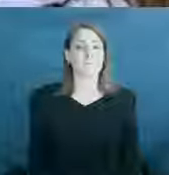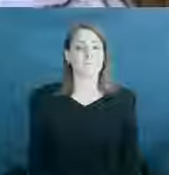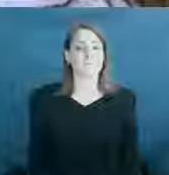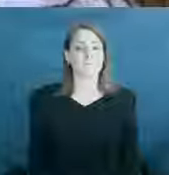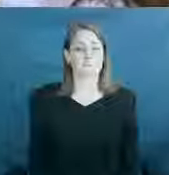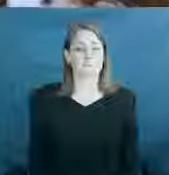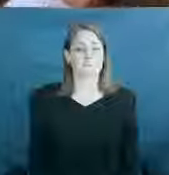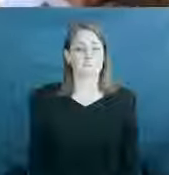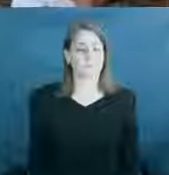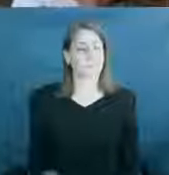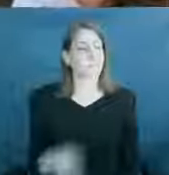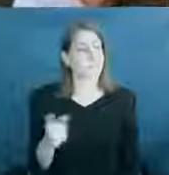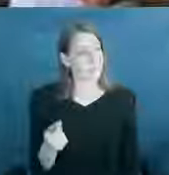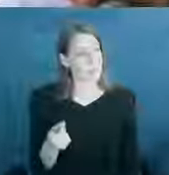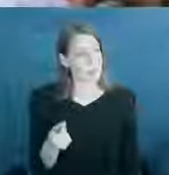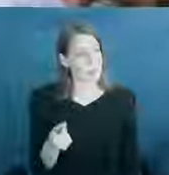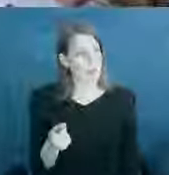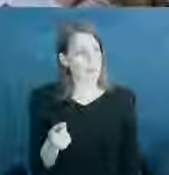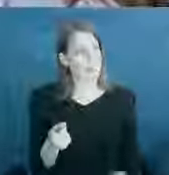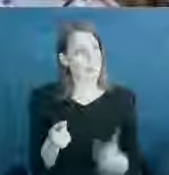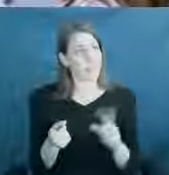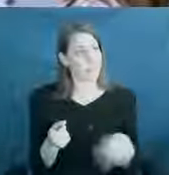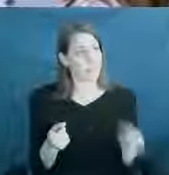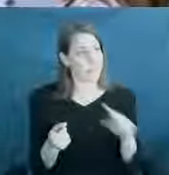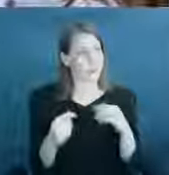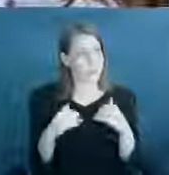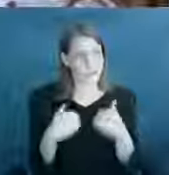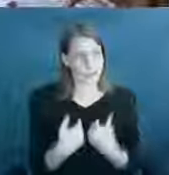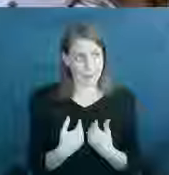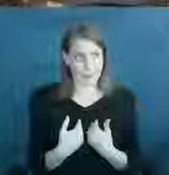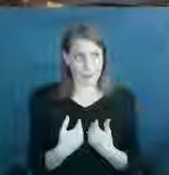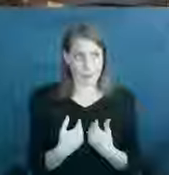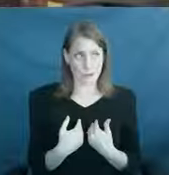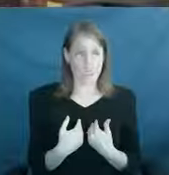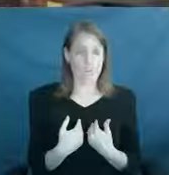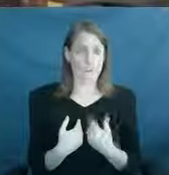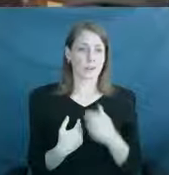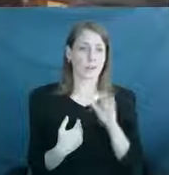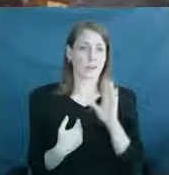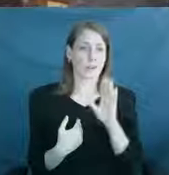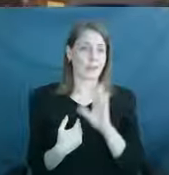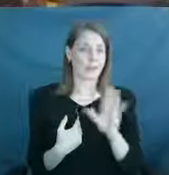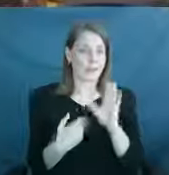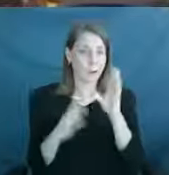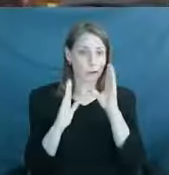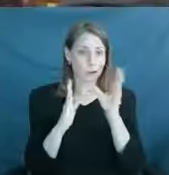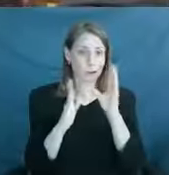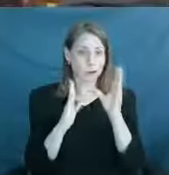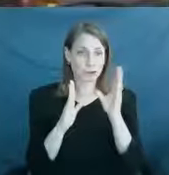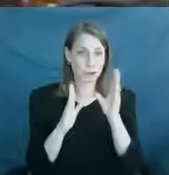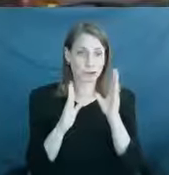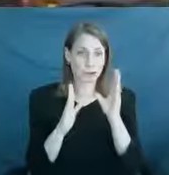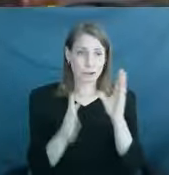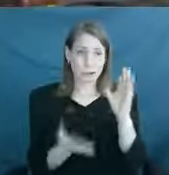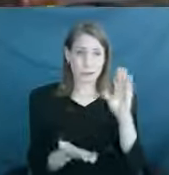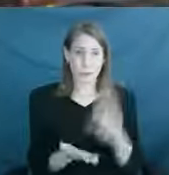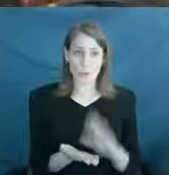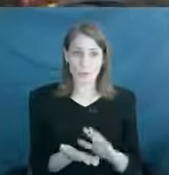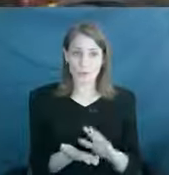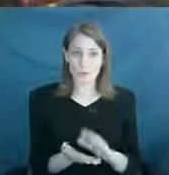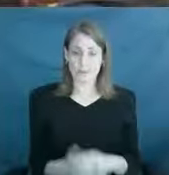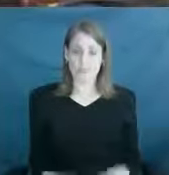very much. Right, ready? Right, so, the whole. They're hot, they're tired.